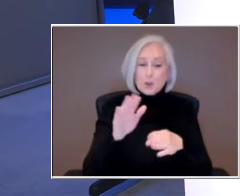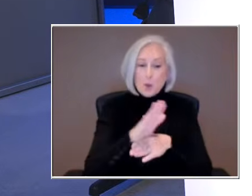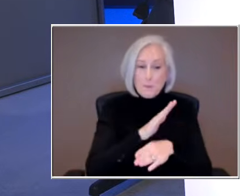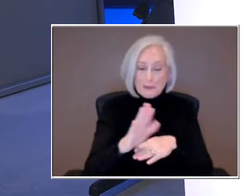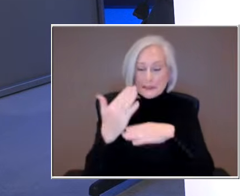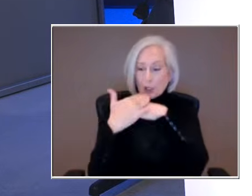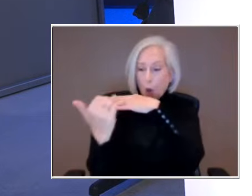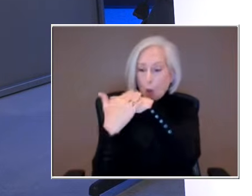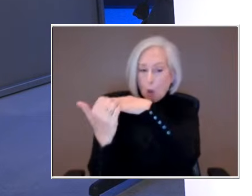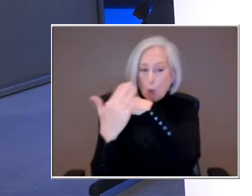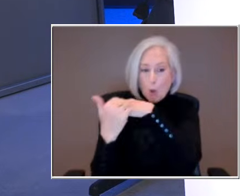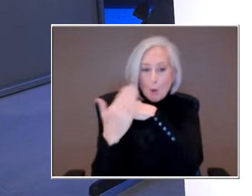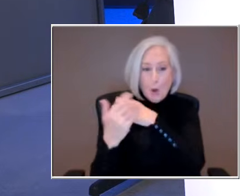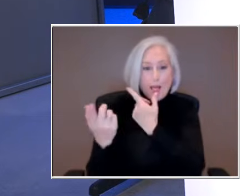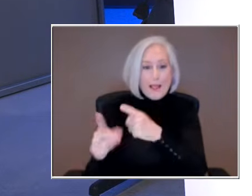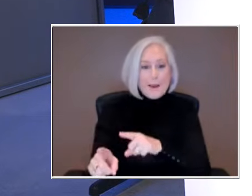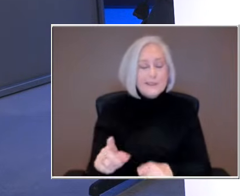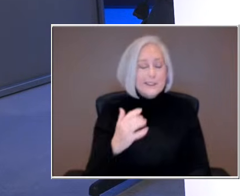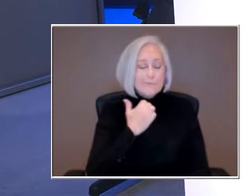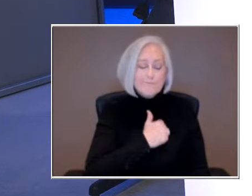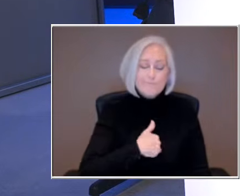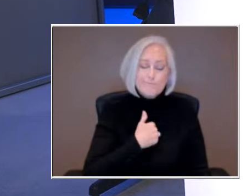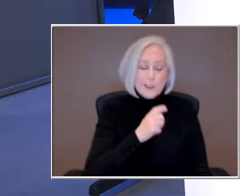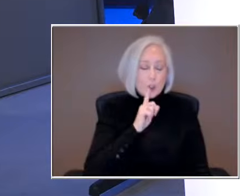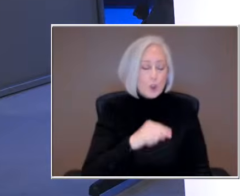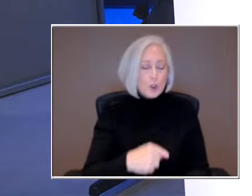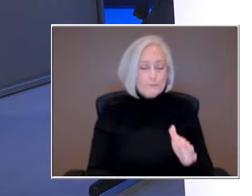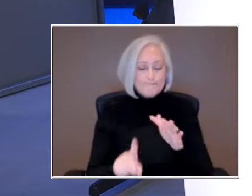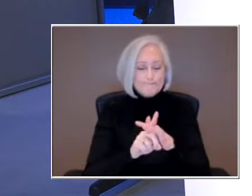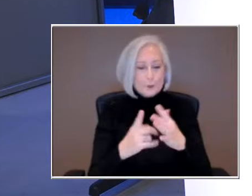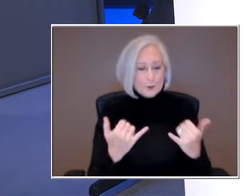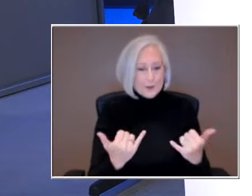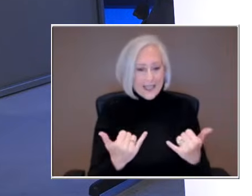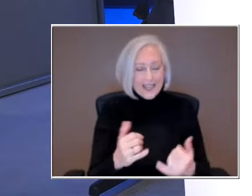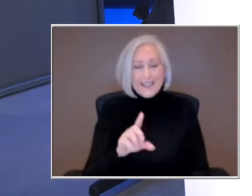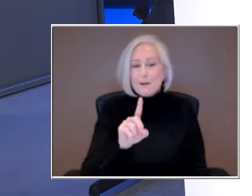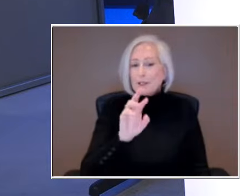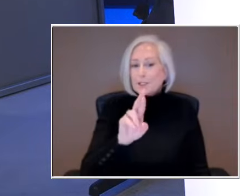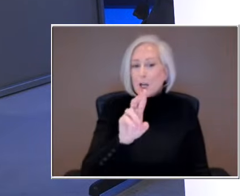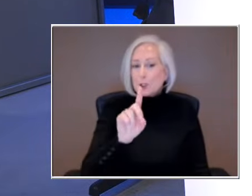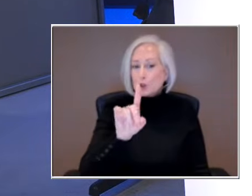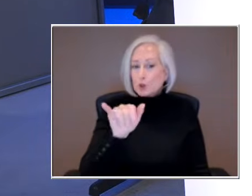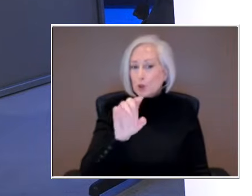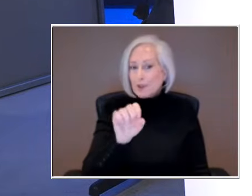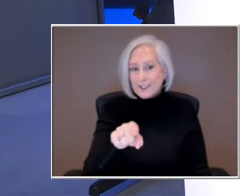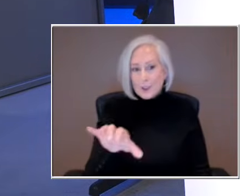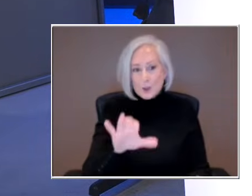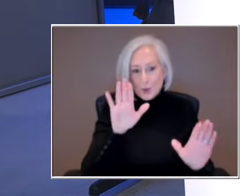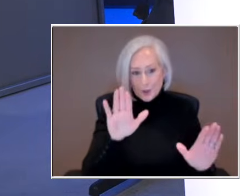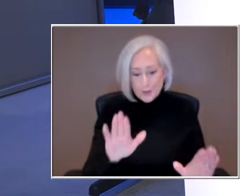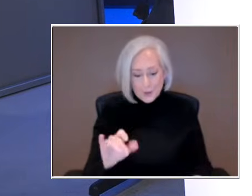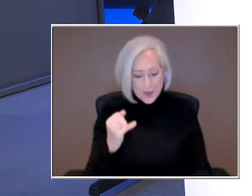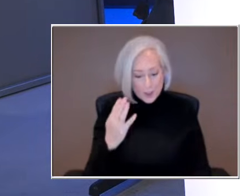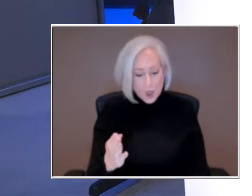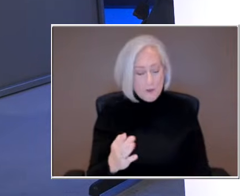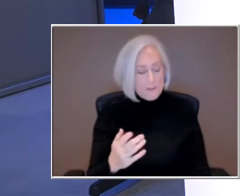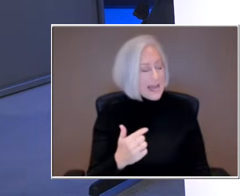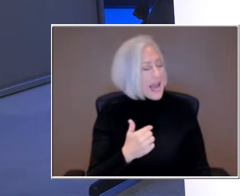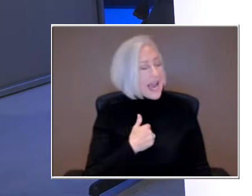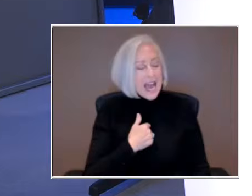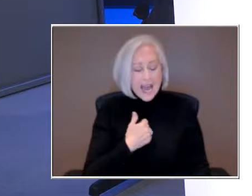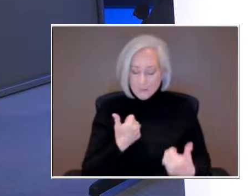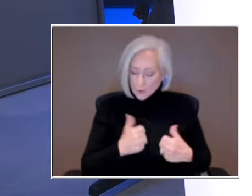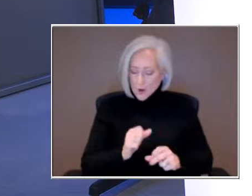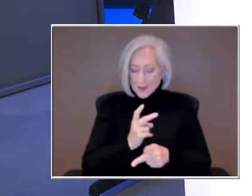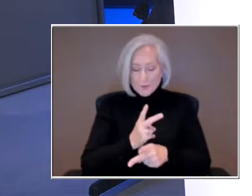So unfortunately, he couldn't join us this morning. But Dr. Doolittle, you're doing a great job. I'm not in my lane, so I'm trying to be careful, people. You're doing a